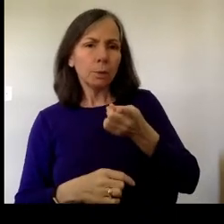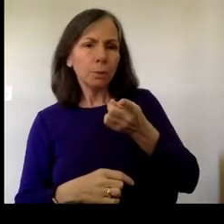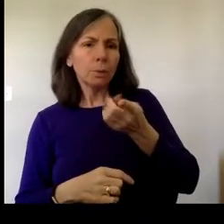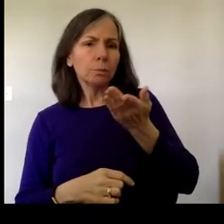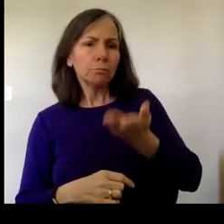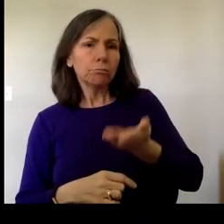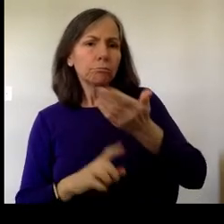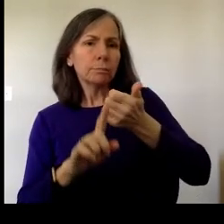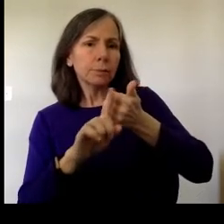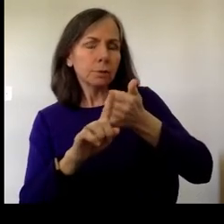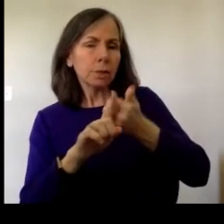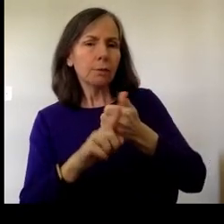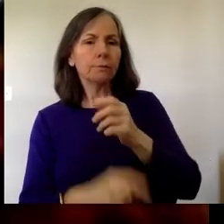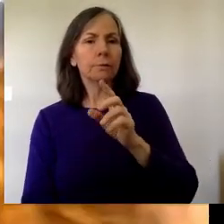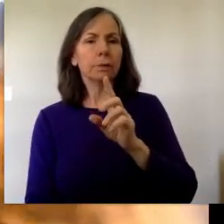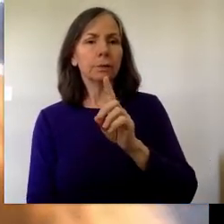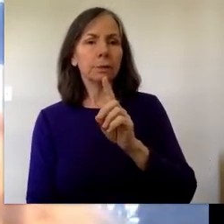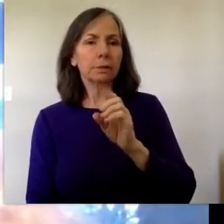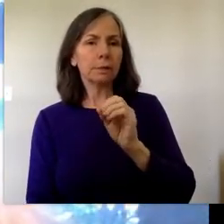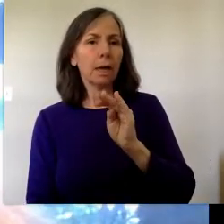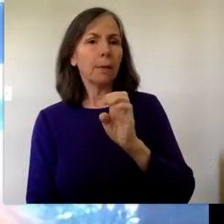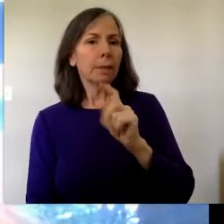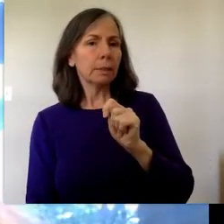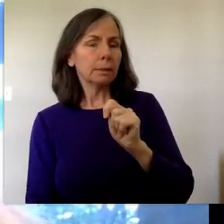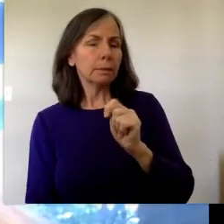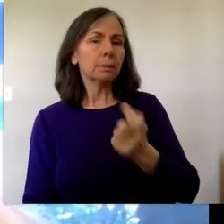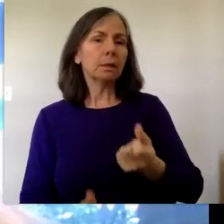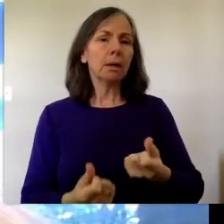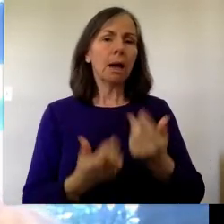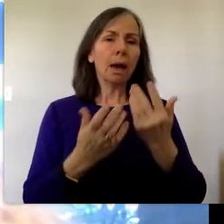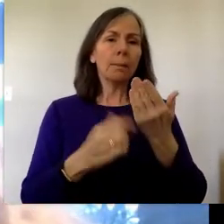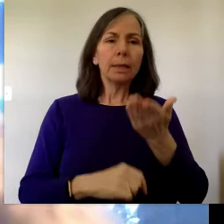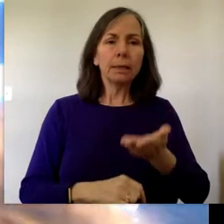recessive? And then last, in that same discussion,